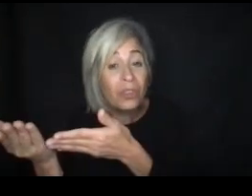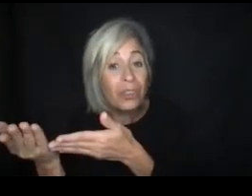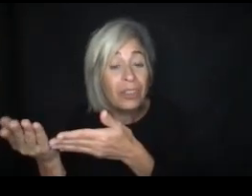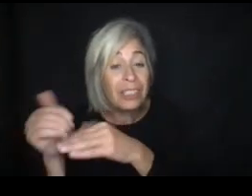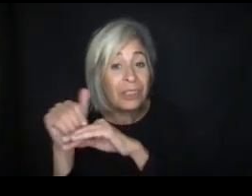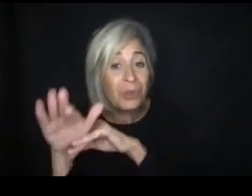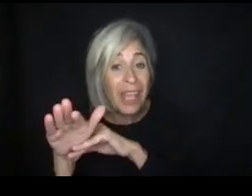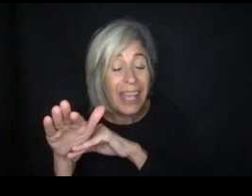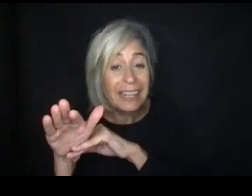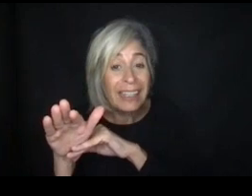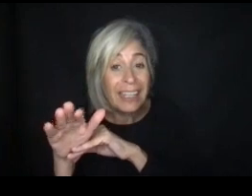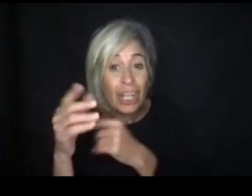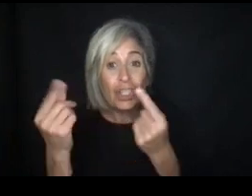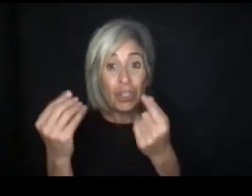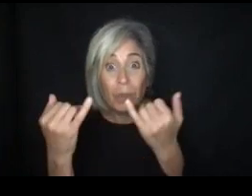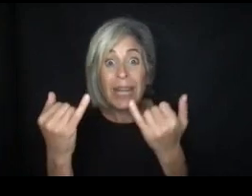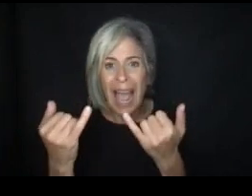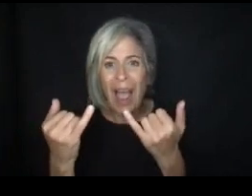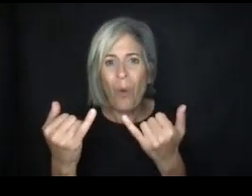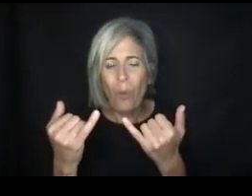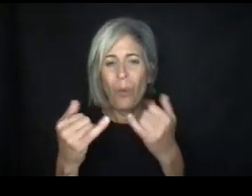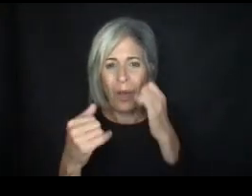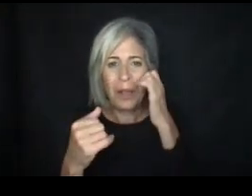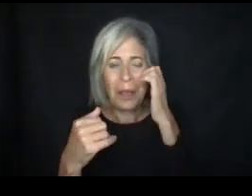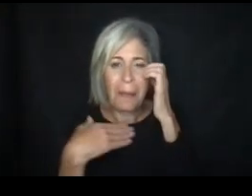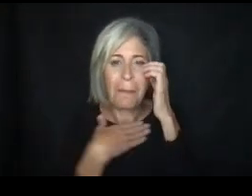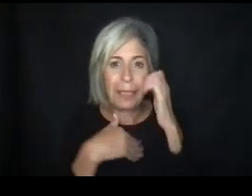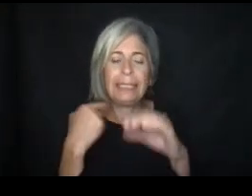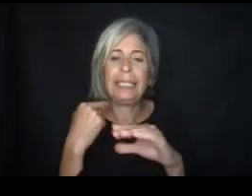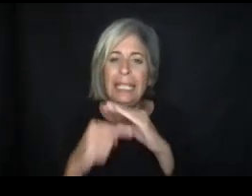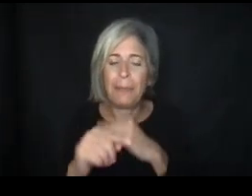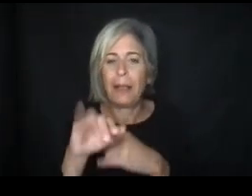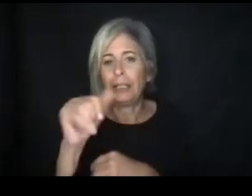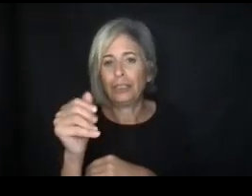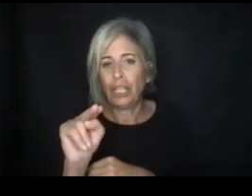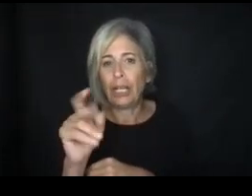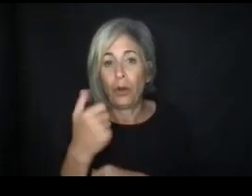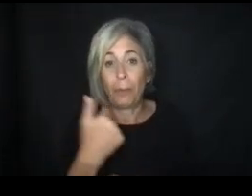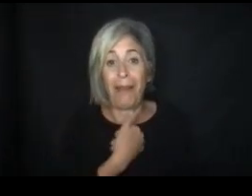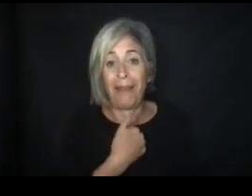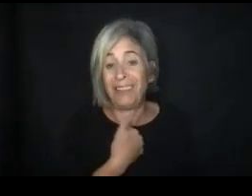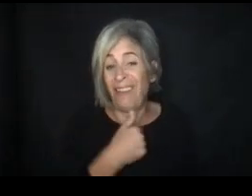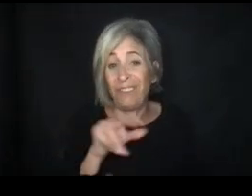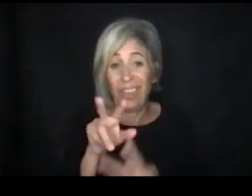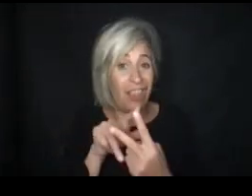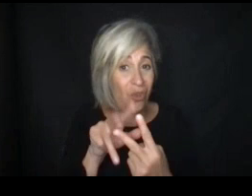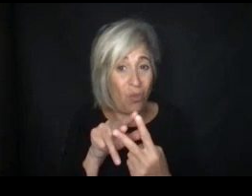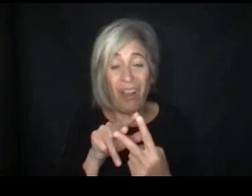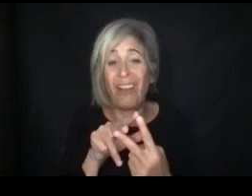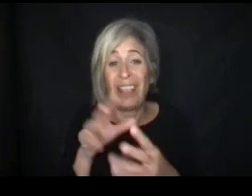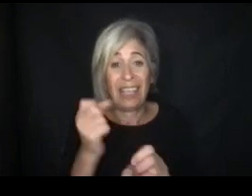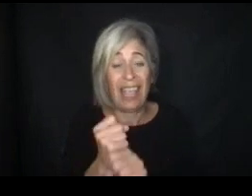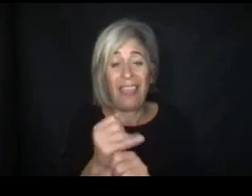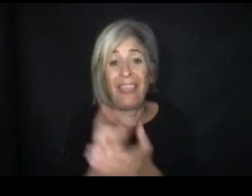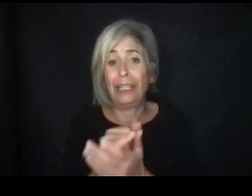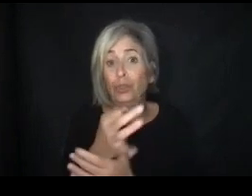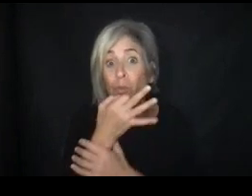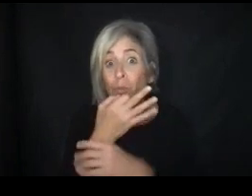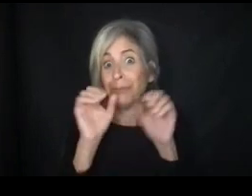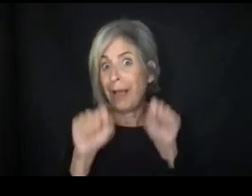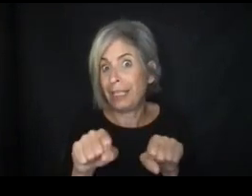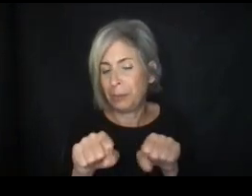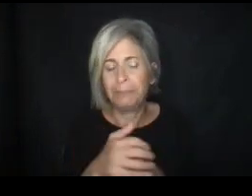to us today, please email that to John or myself. Get that to us as soon as you can, because